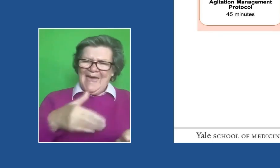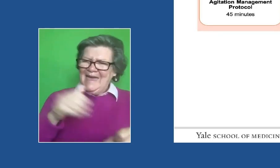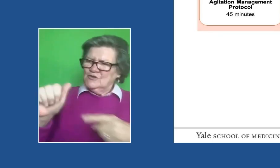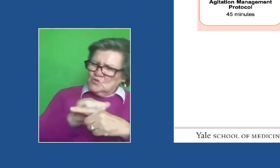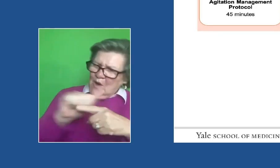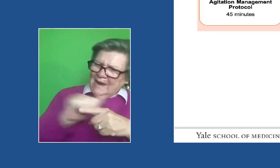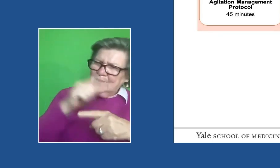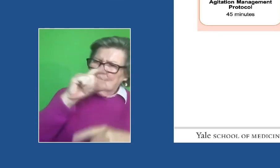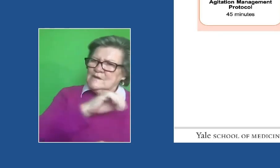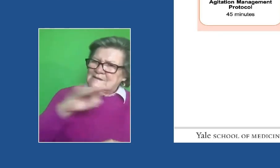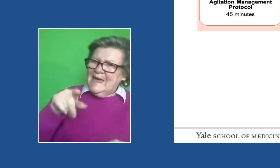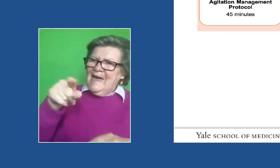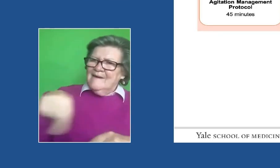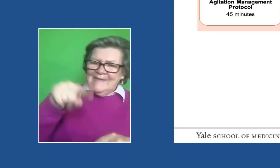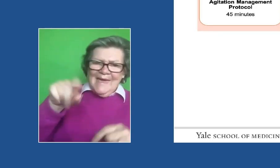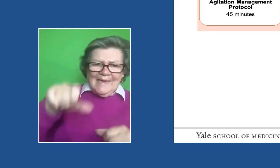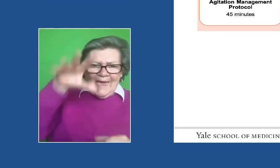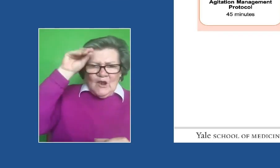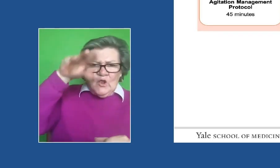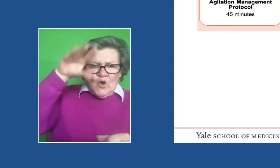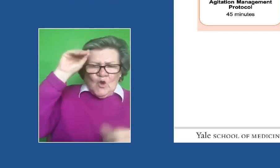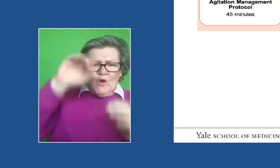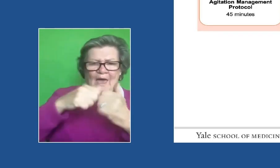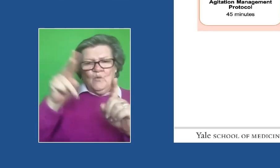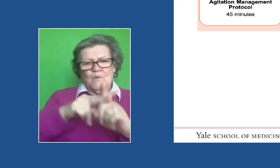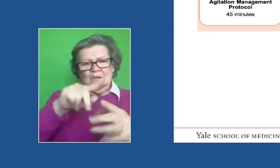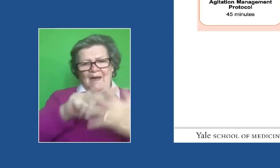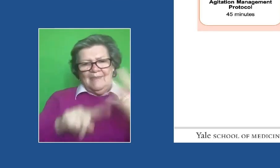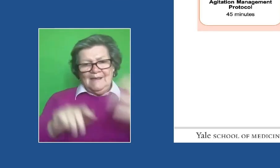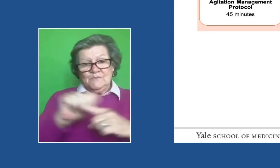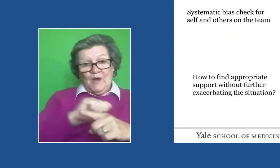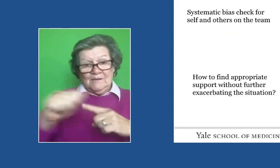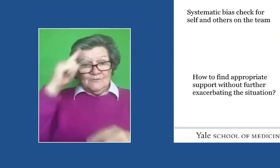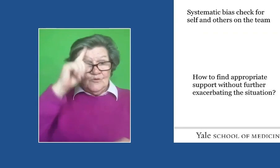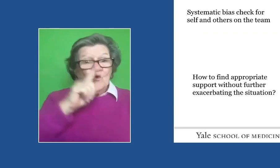can be informed about how to apply these practices in real life.